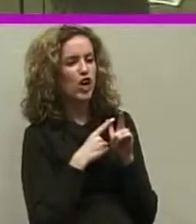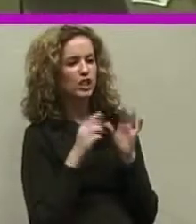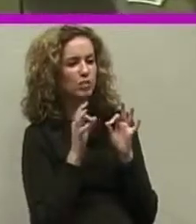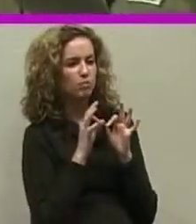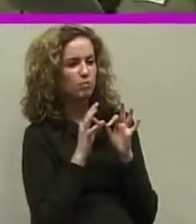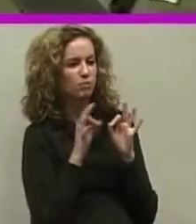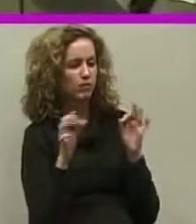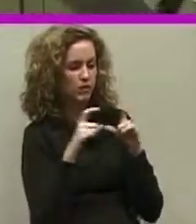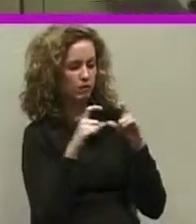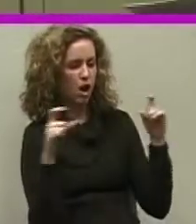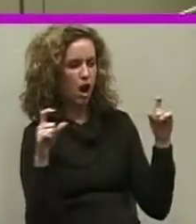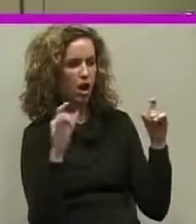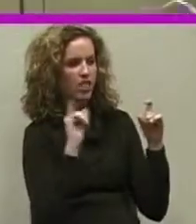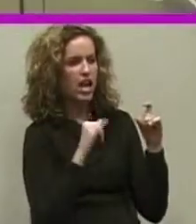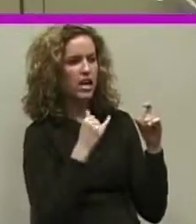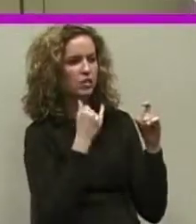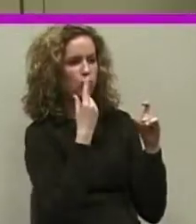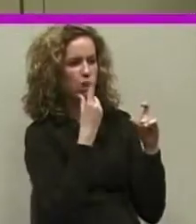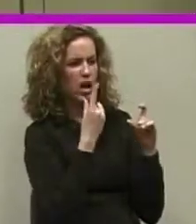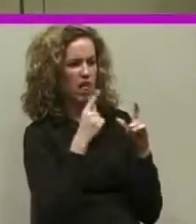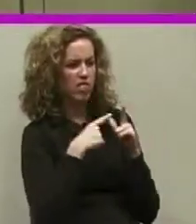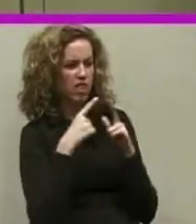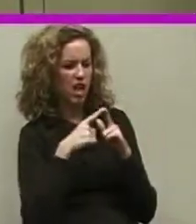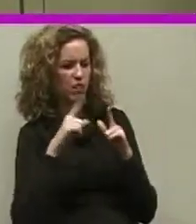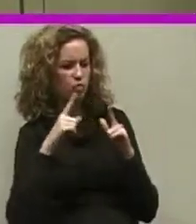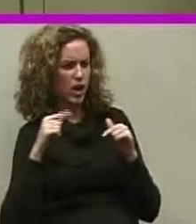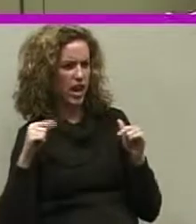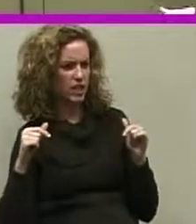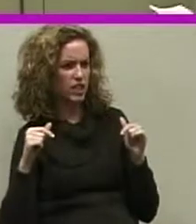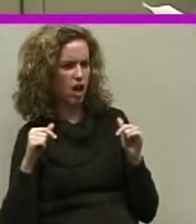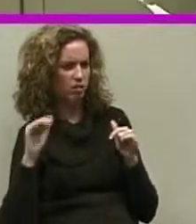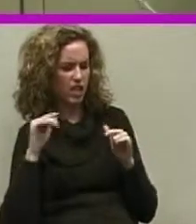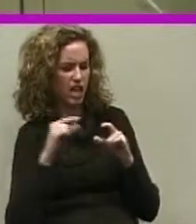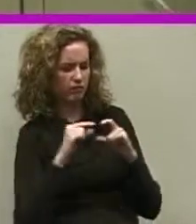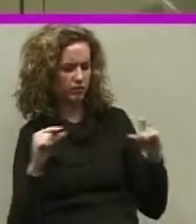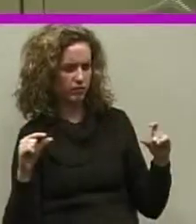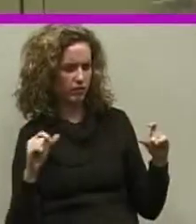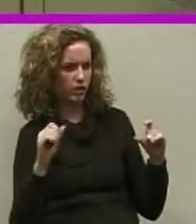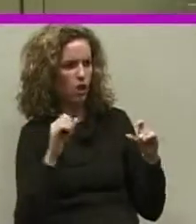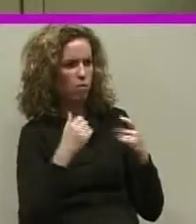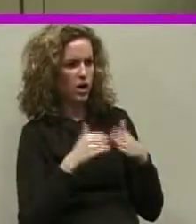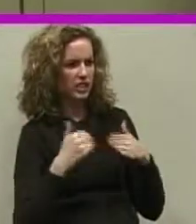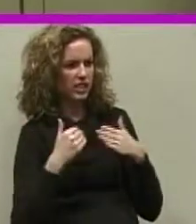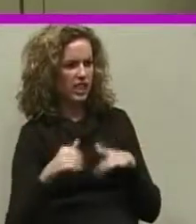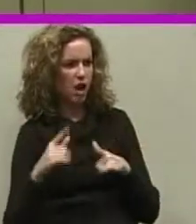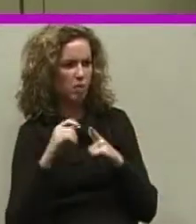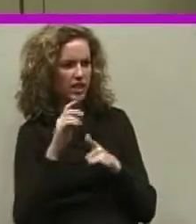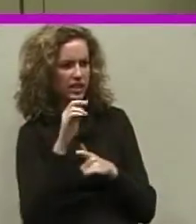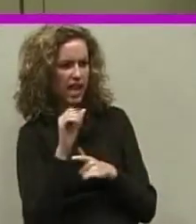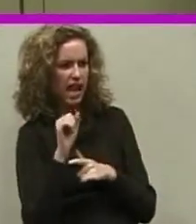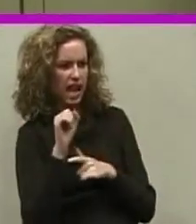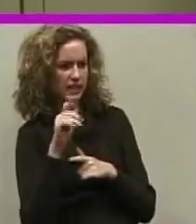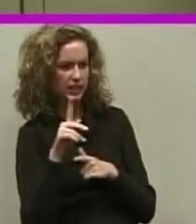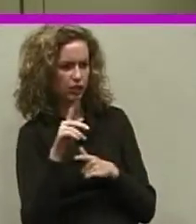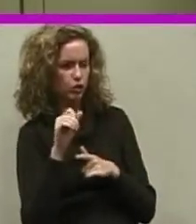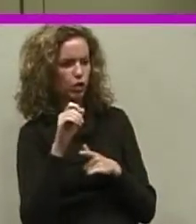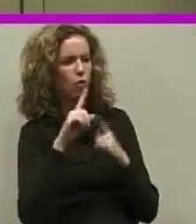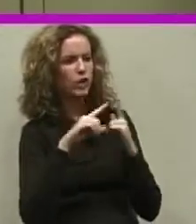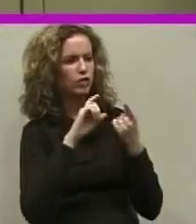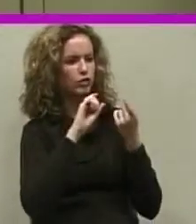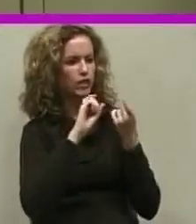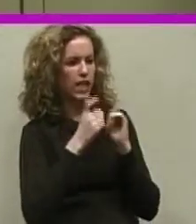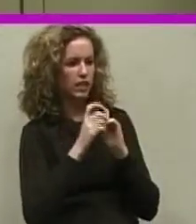another child you're picking at random. And you see that they break it down by the task. So each time you switch task, you switch bars. The